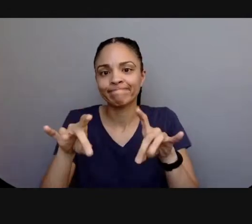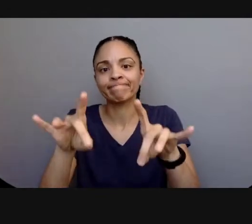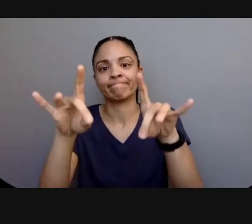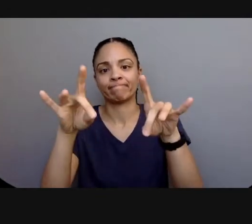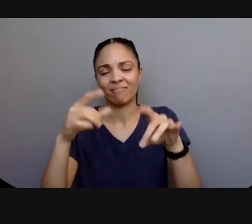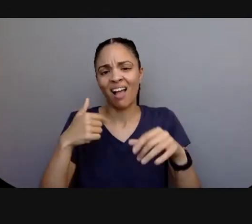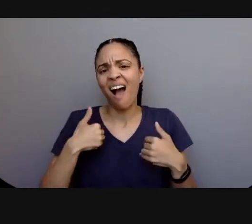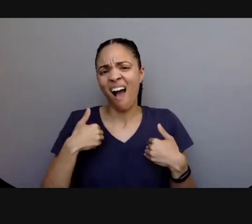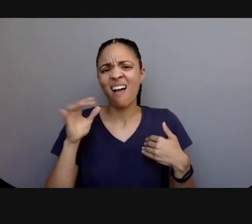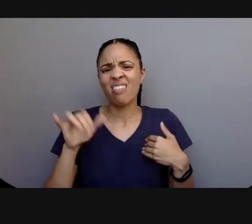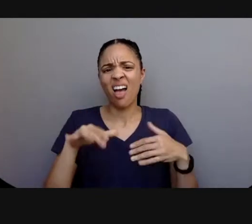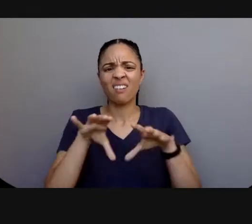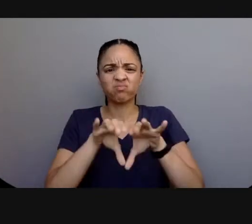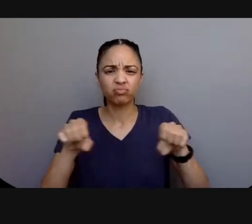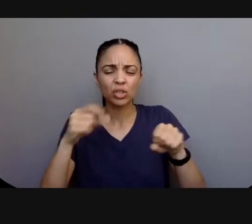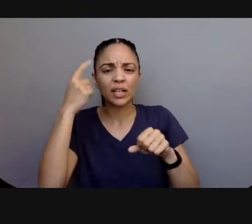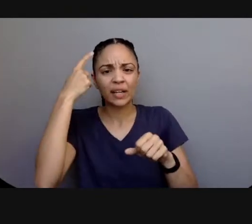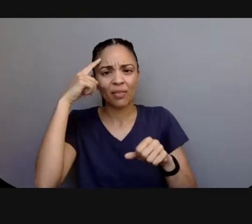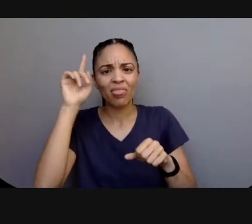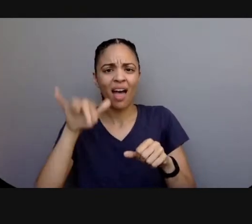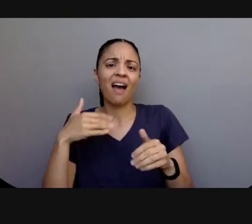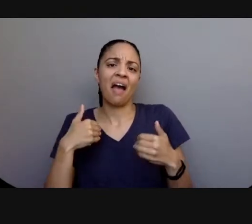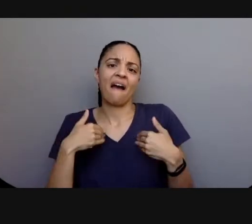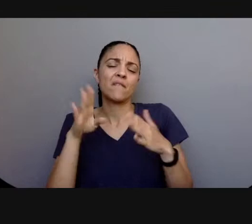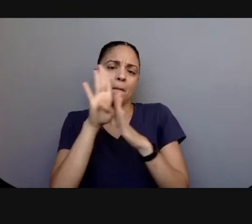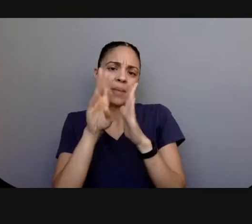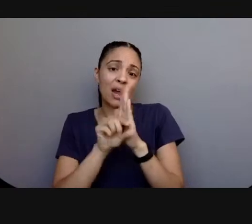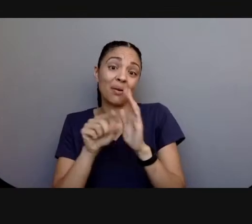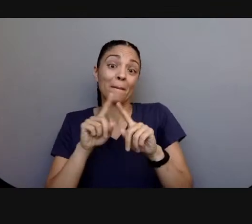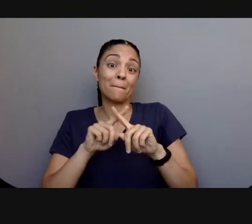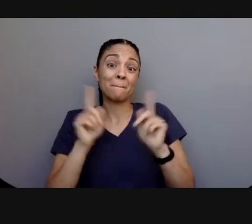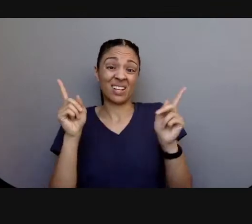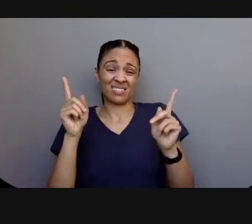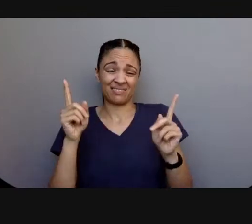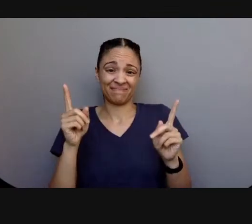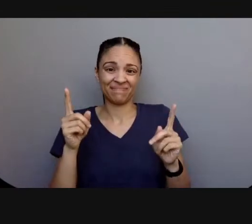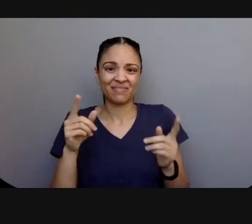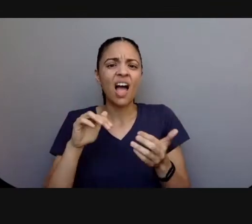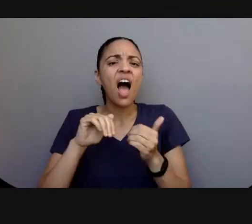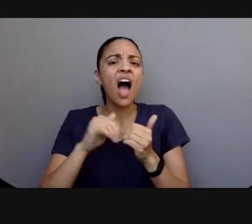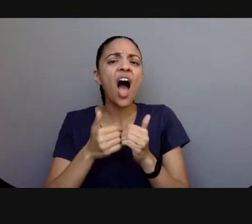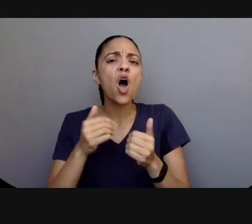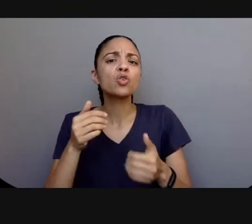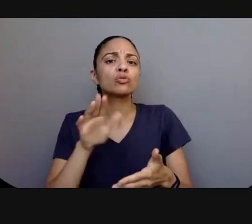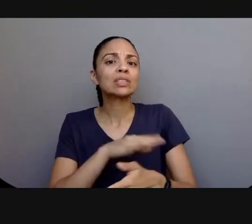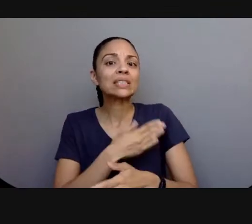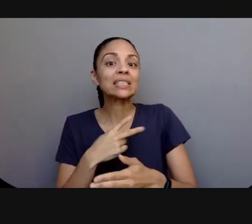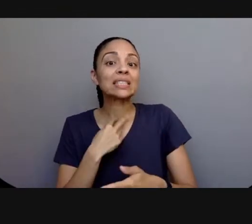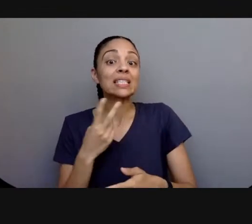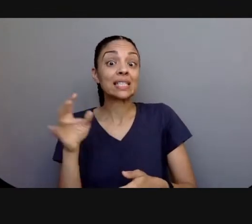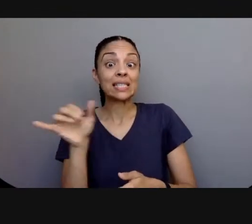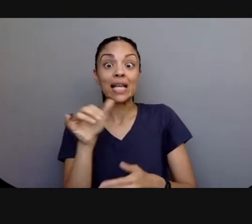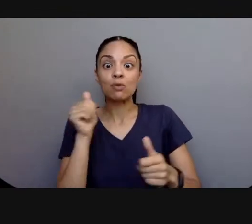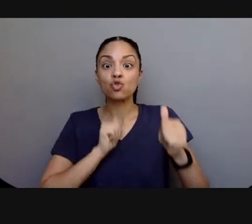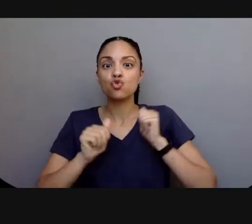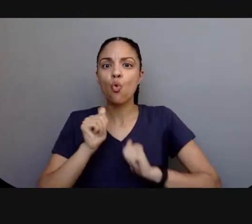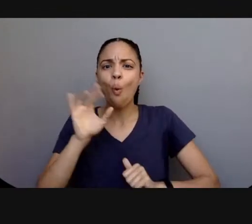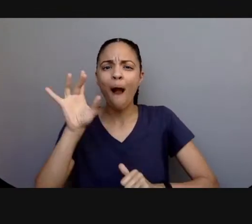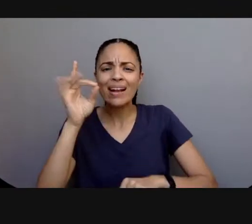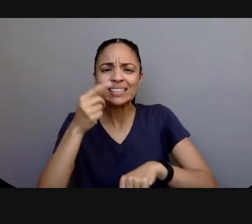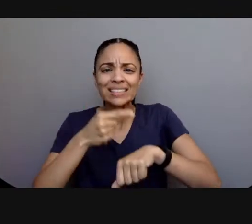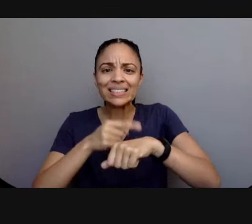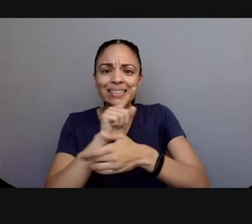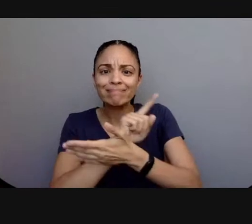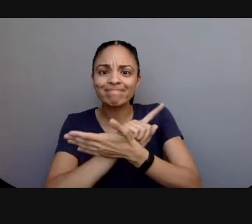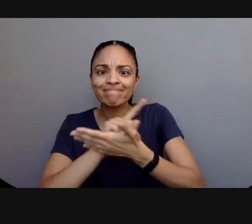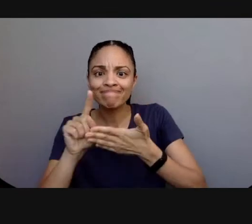sing correctly, and not just how to sing in terms of sounding good, but how to sing a show 8 times a week, how to use your voice to that caliber every day of the week, sometimes